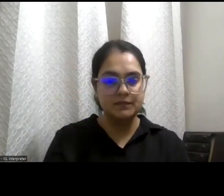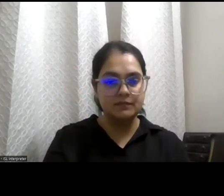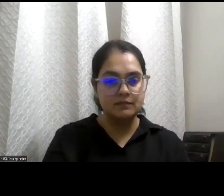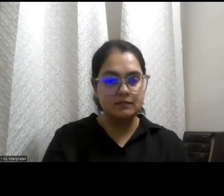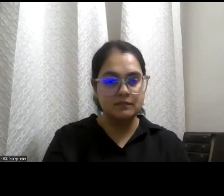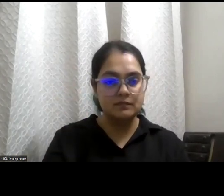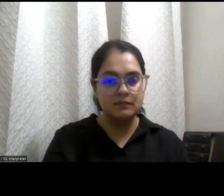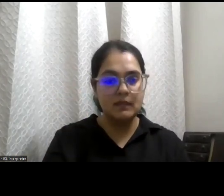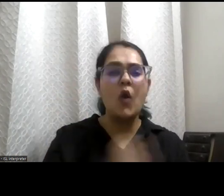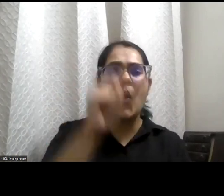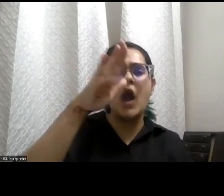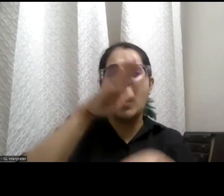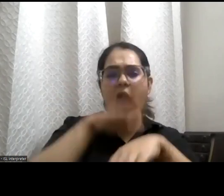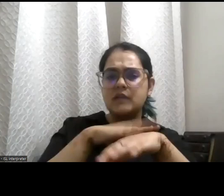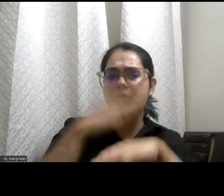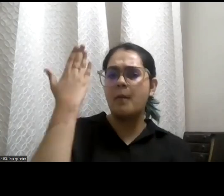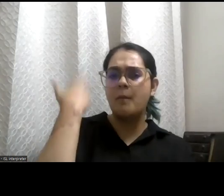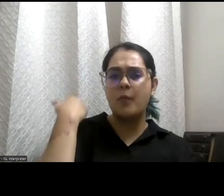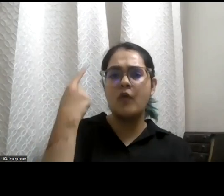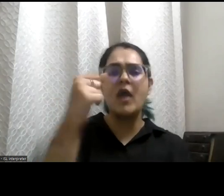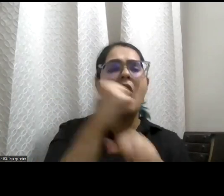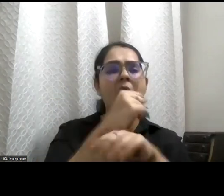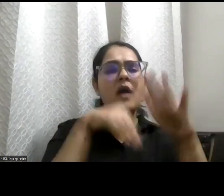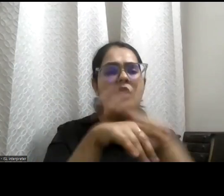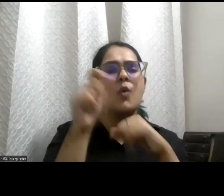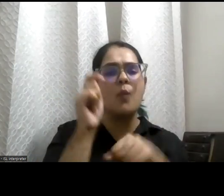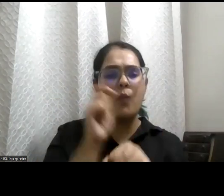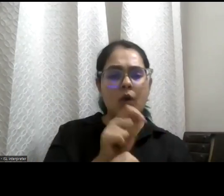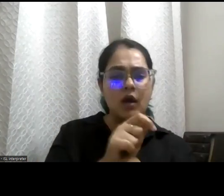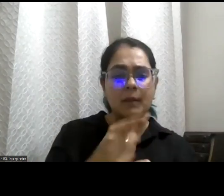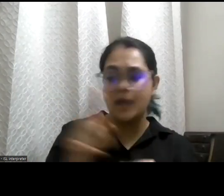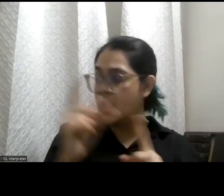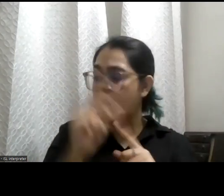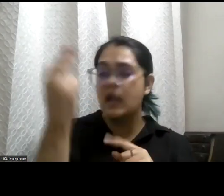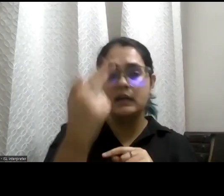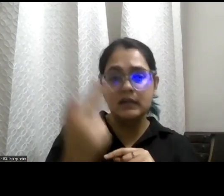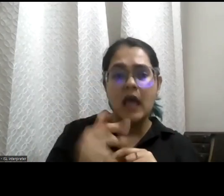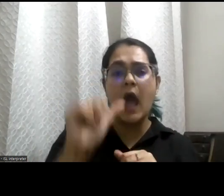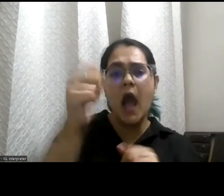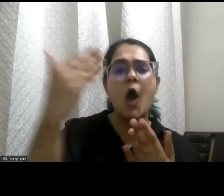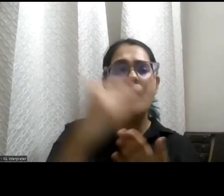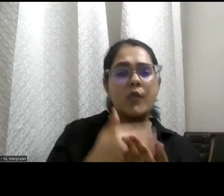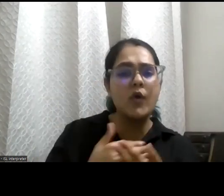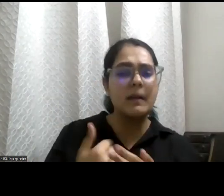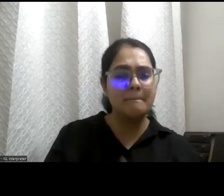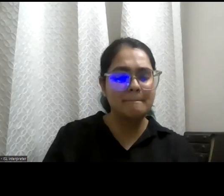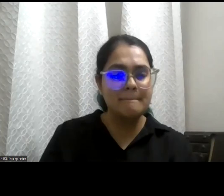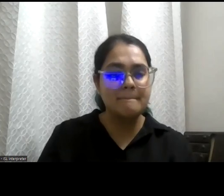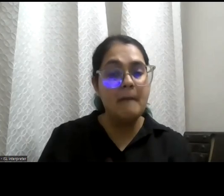partly based on my previous experience working in government and dealing and designing with various programs, but